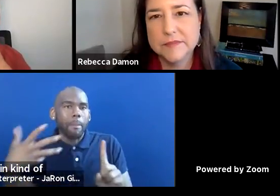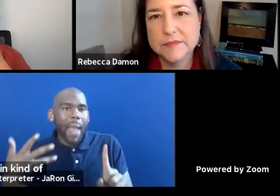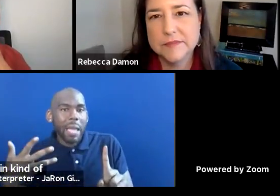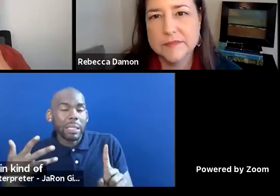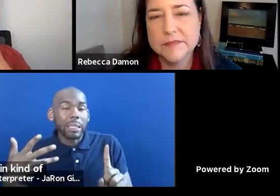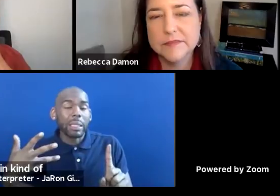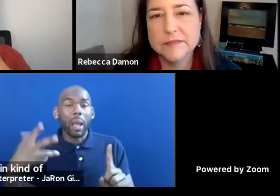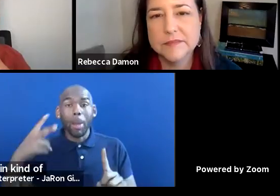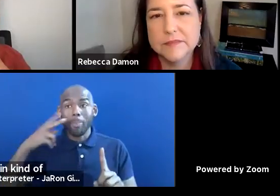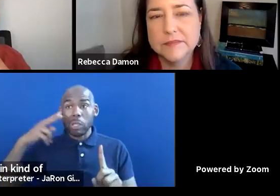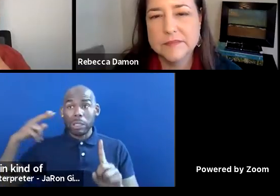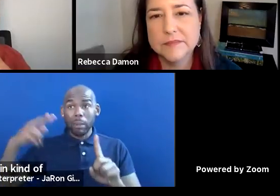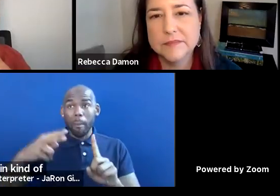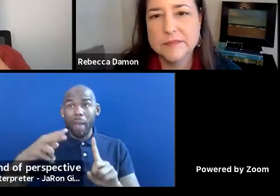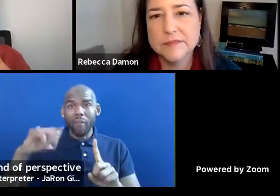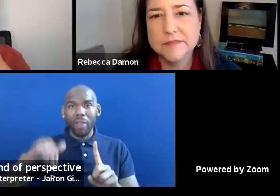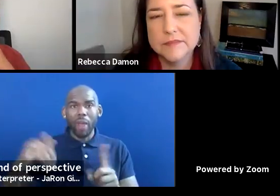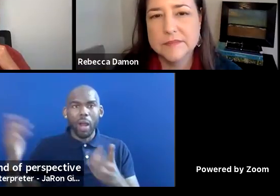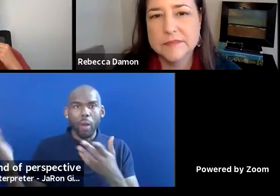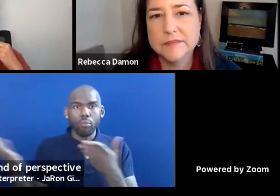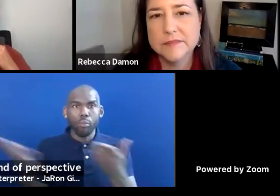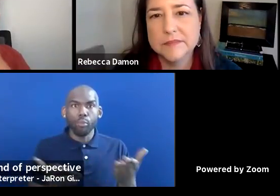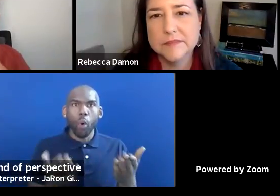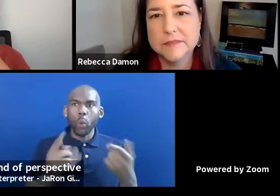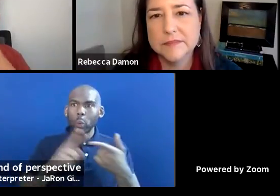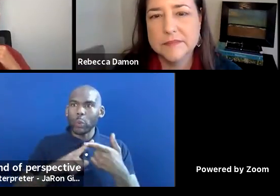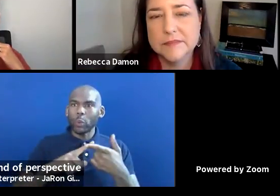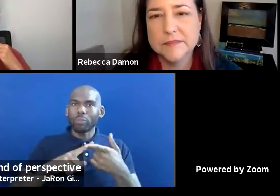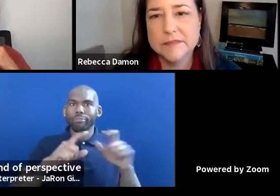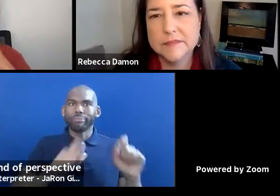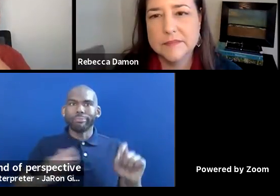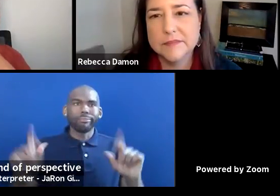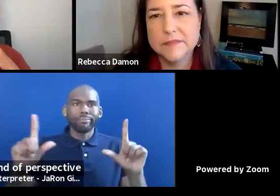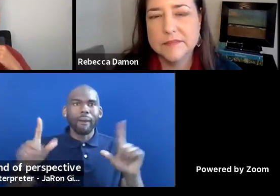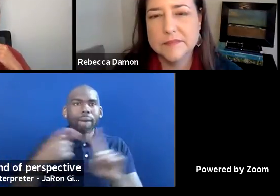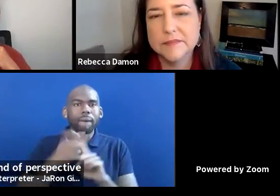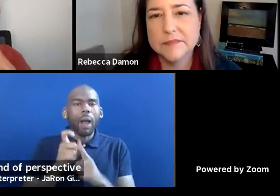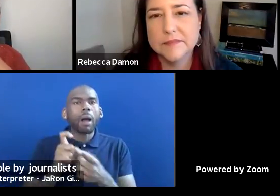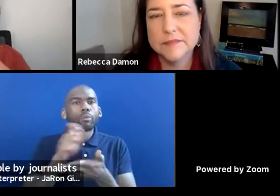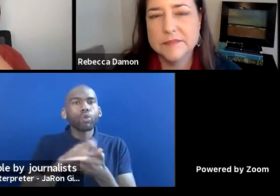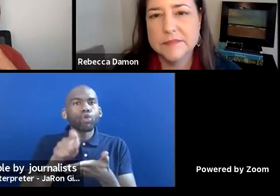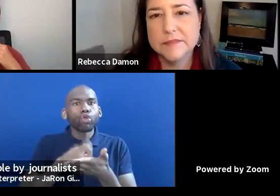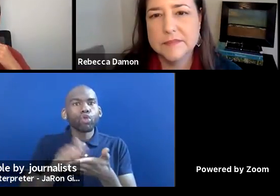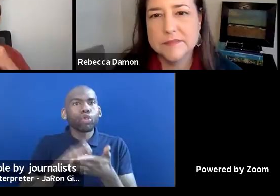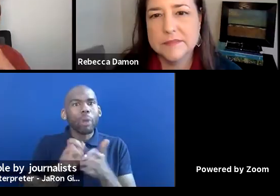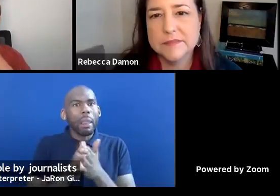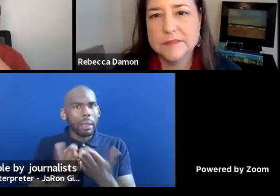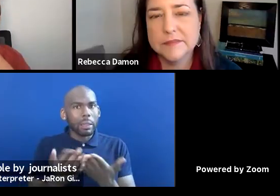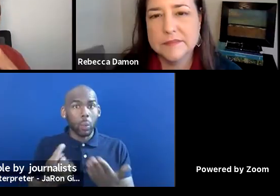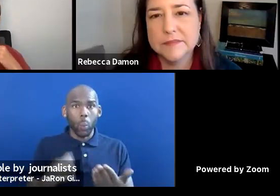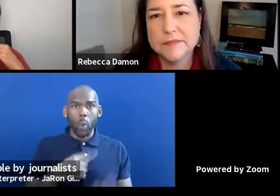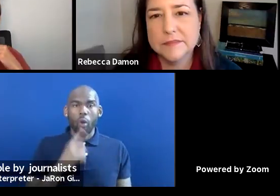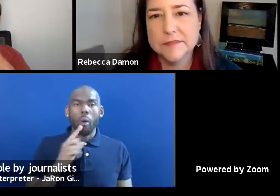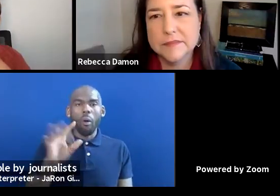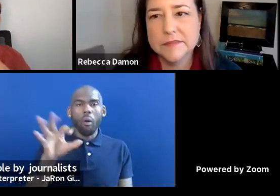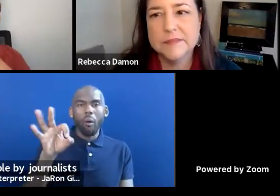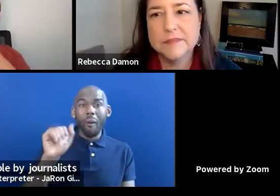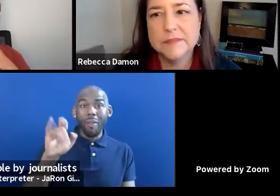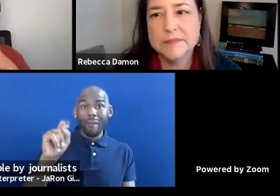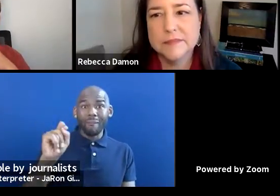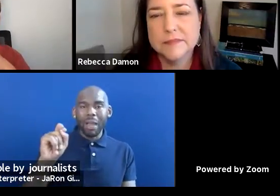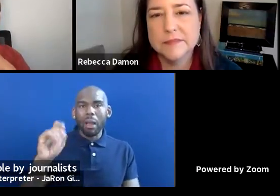perspectives that are brought to the table by journalists. We are the fact givers and the fact bearers,